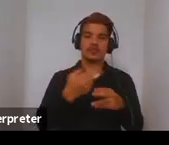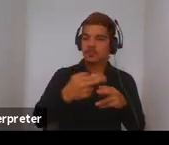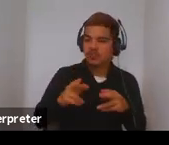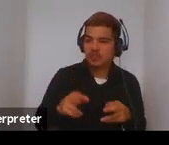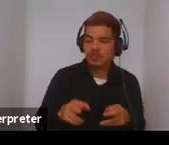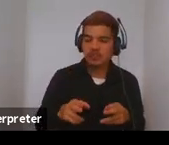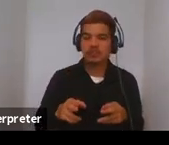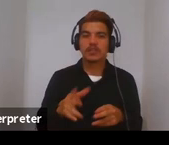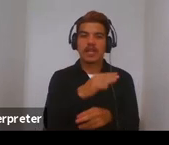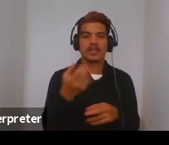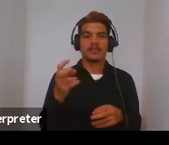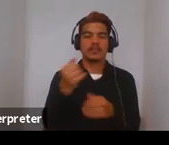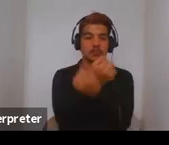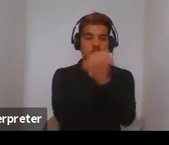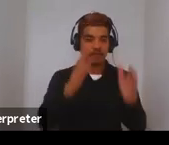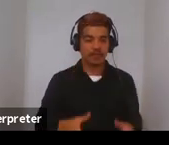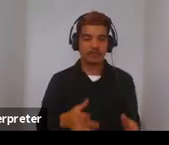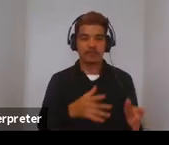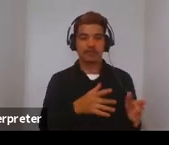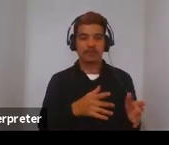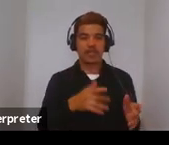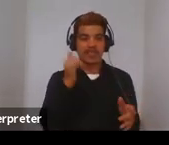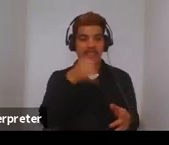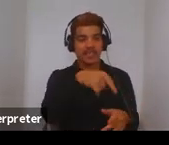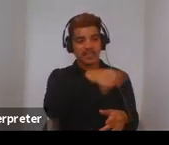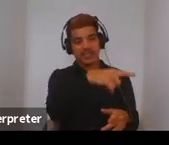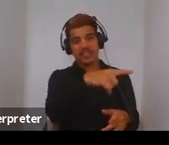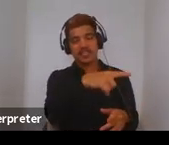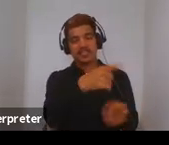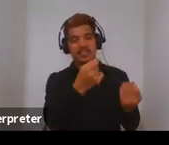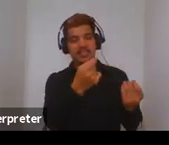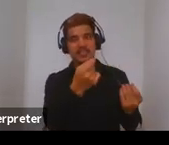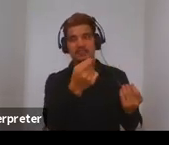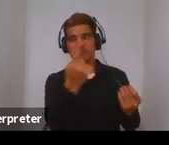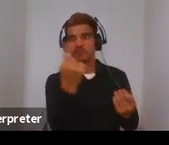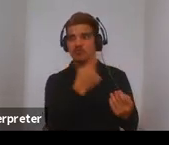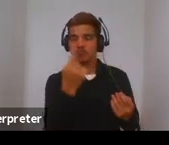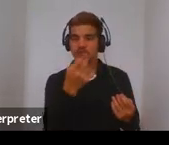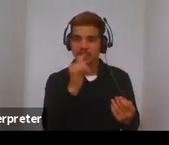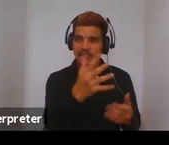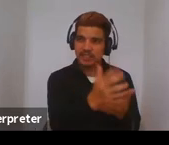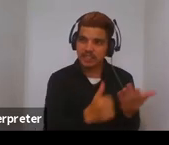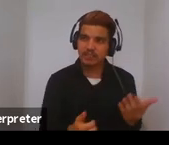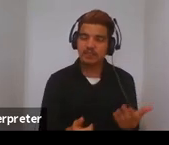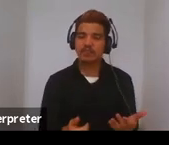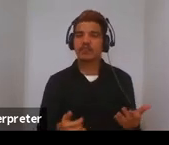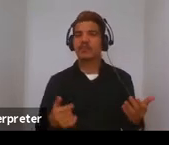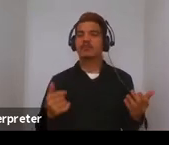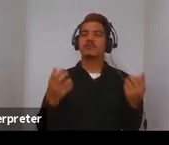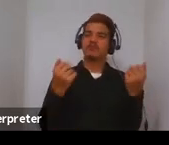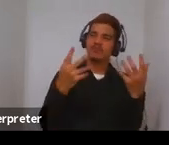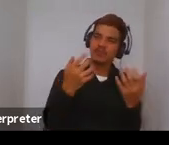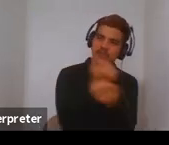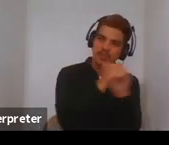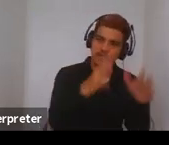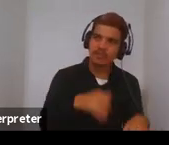survivors immediately think that they did something to deserve this. Many, many survivors don't even report because they